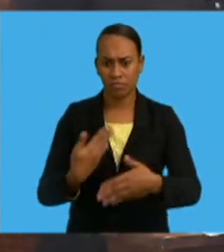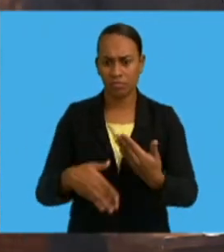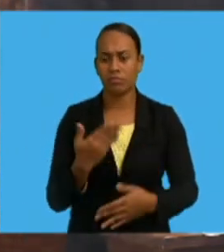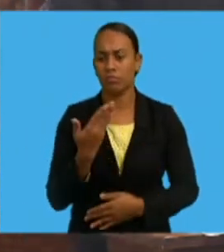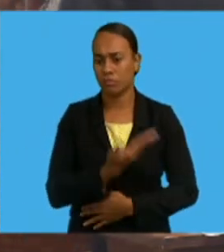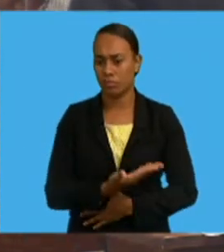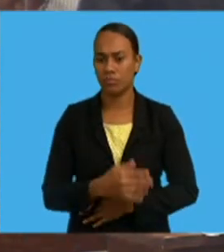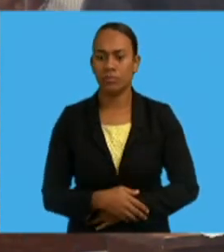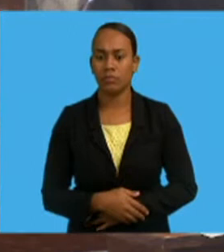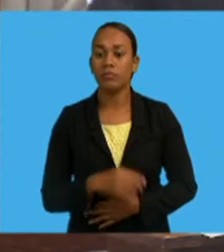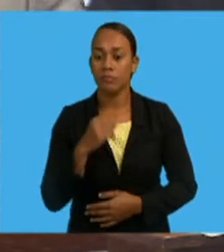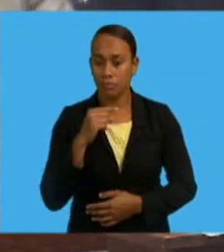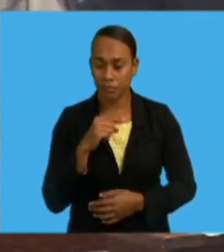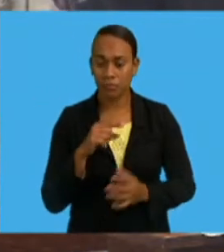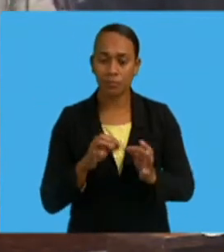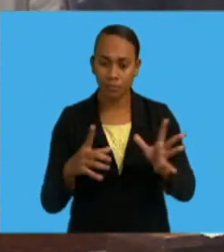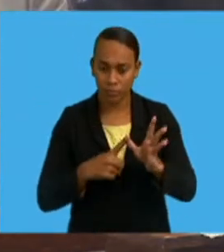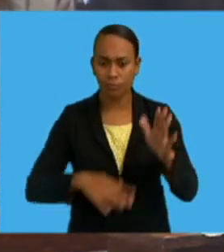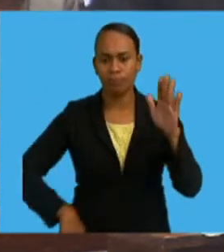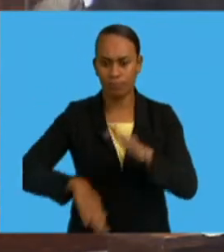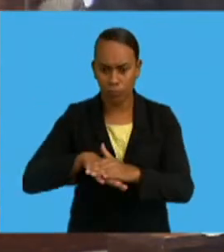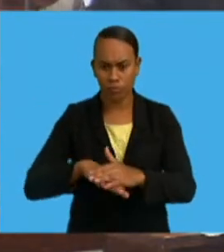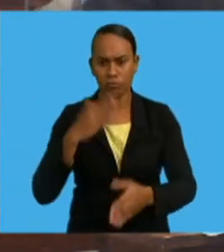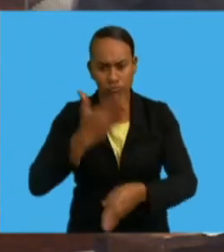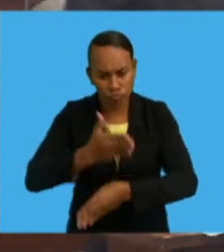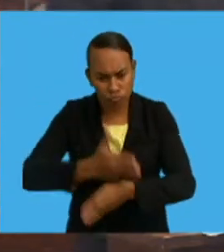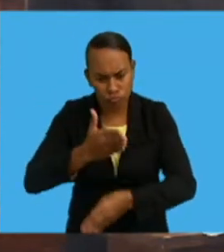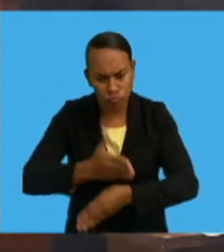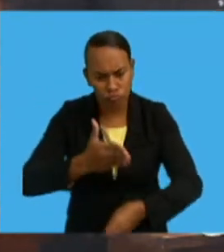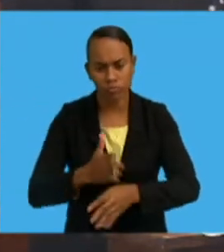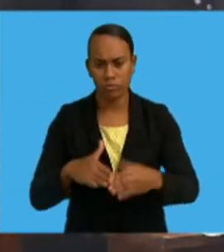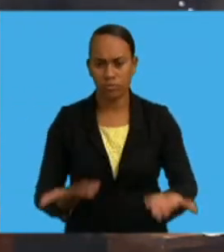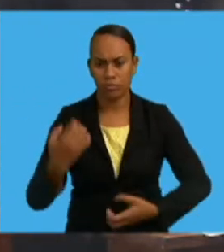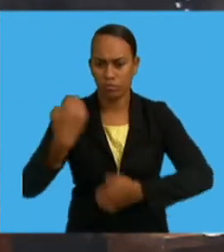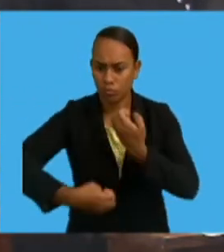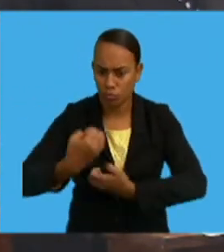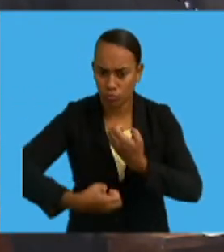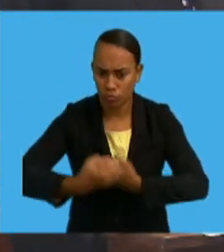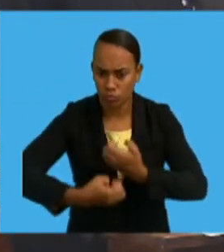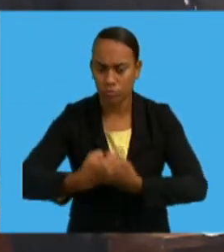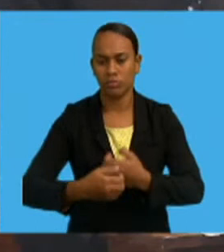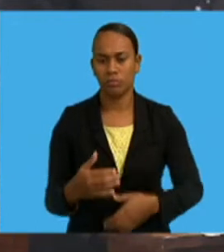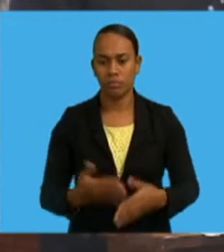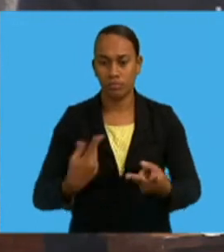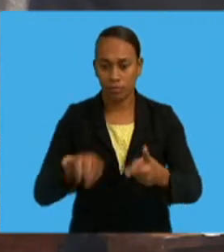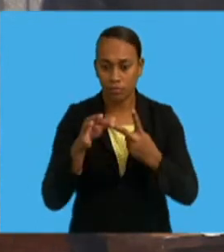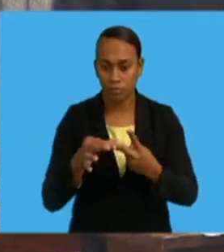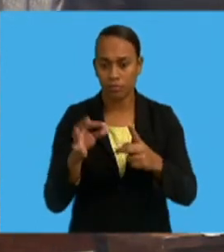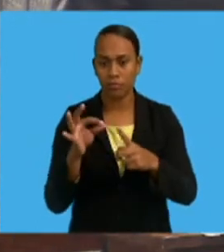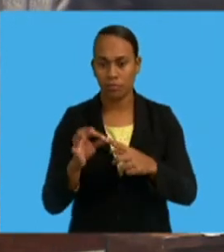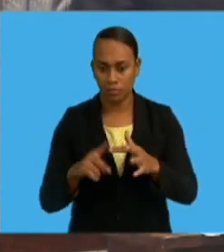Mill is in Ba, and it is fully operational, and the mill in question is Penang. And